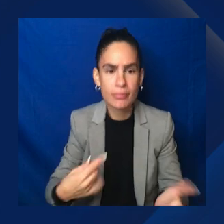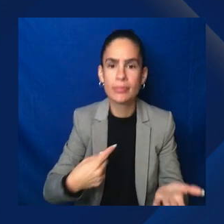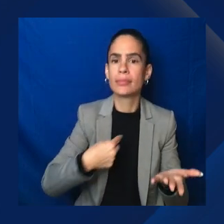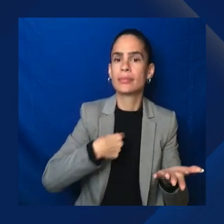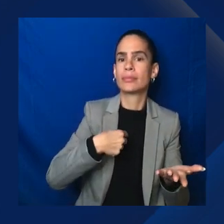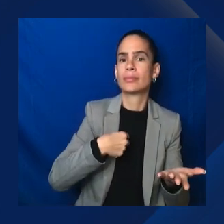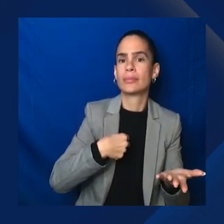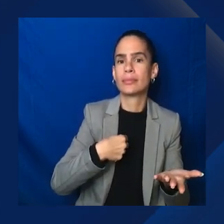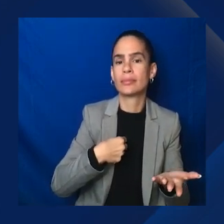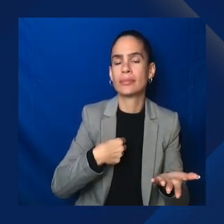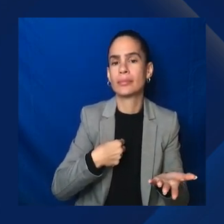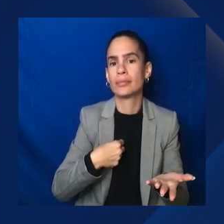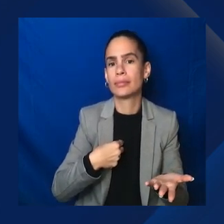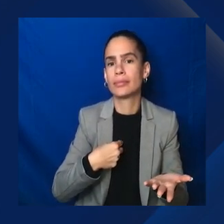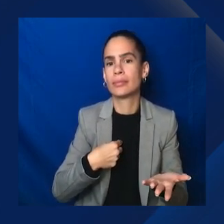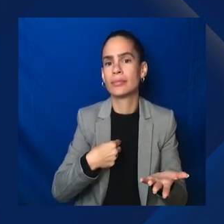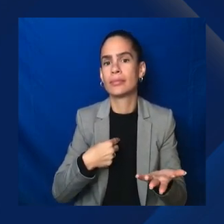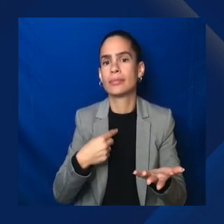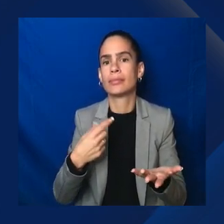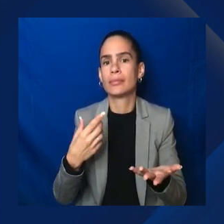I was in such a remote area,